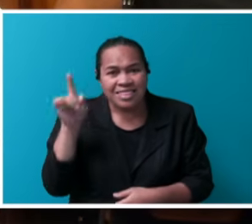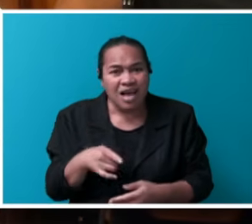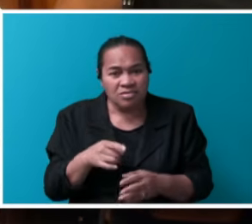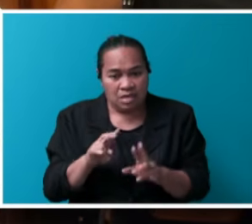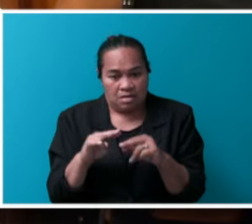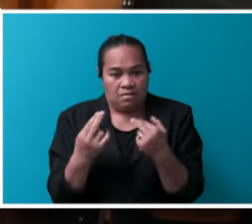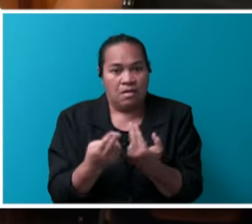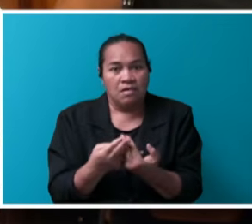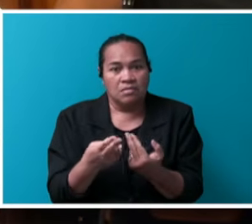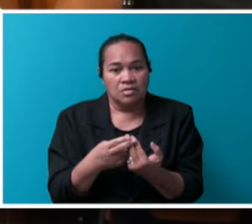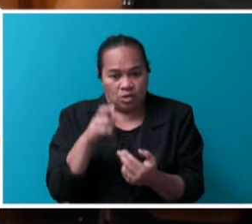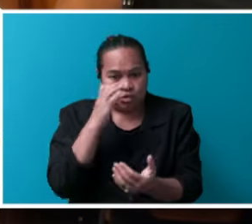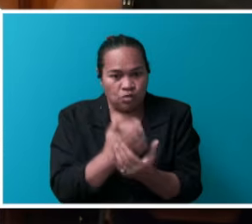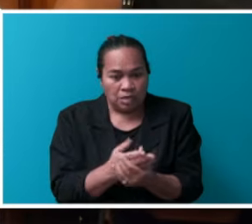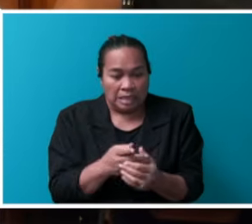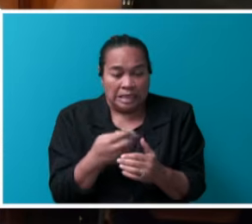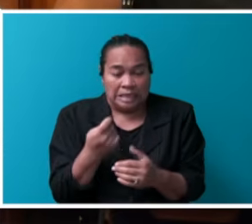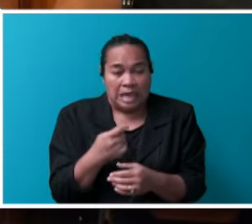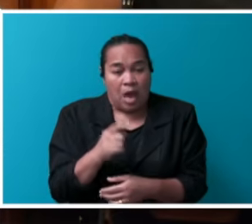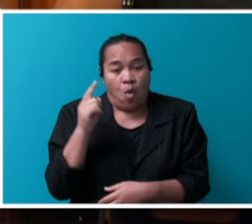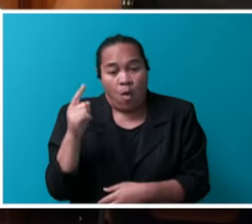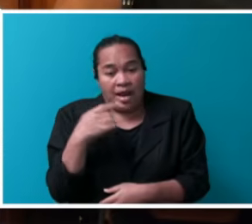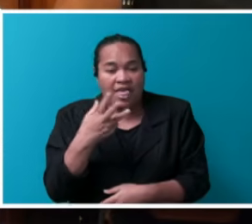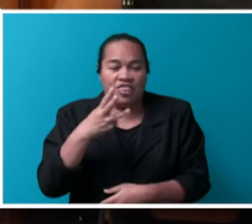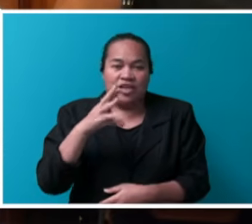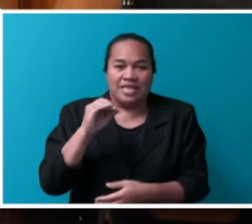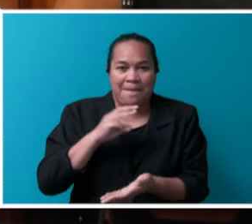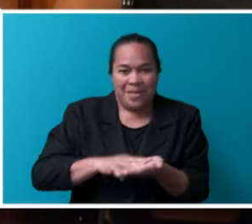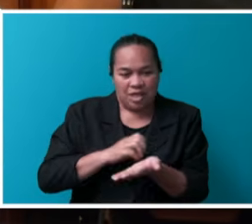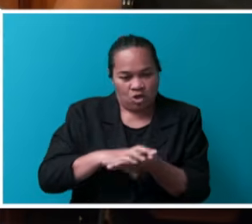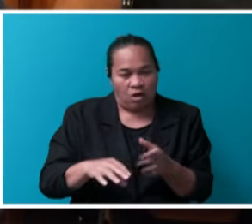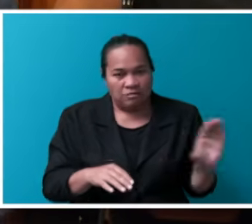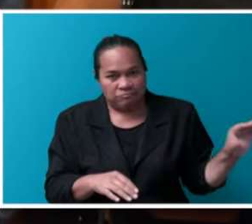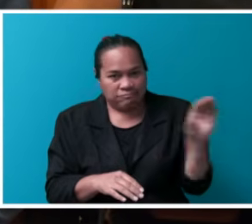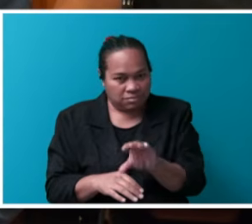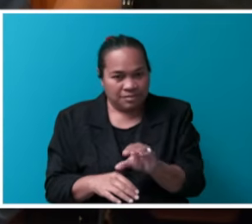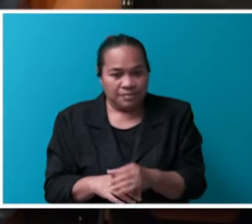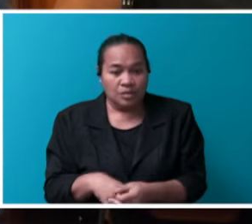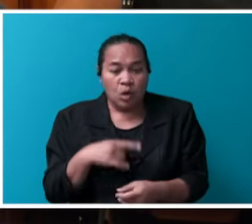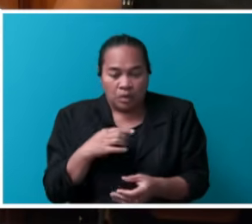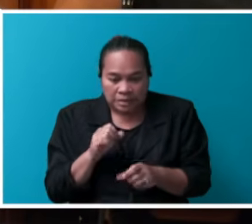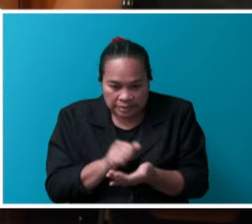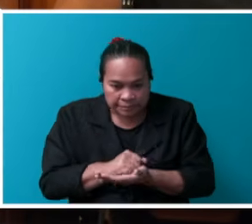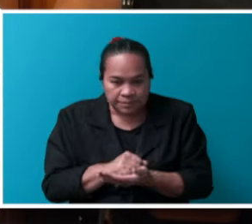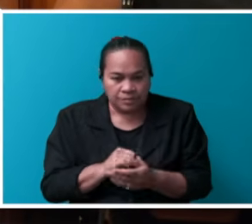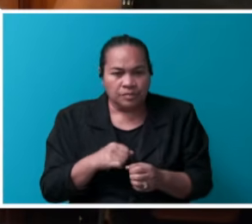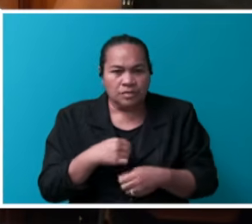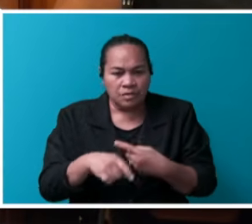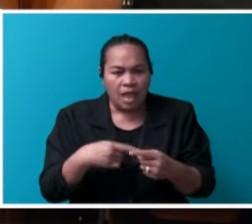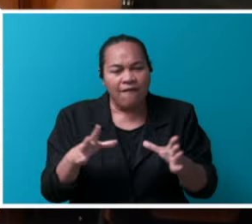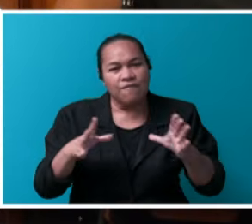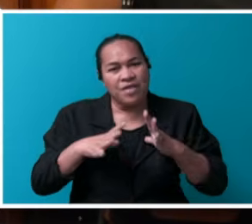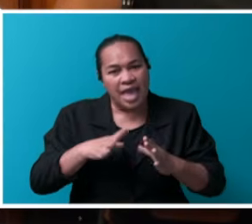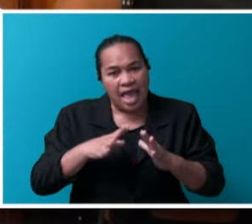with nearly $130 million in direct support. We maintained essential social programs such as free education,